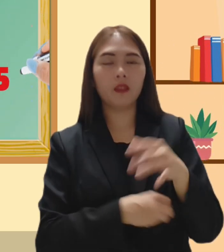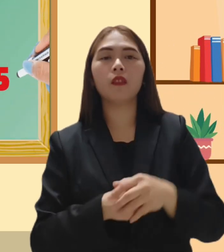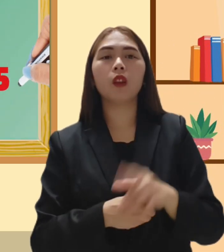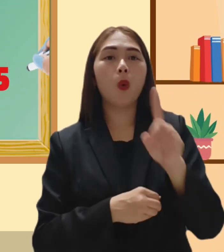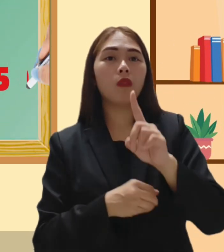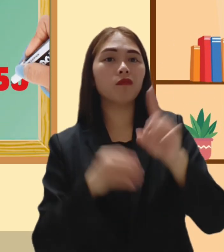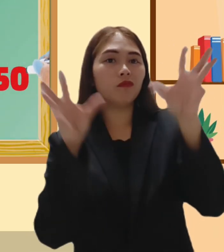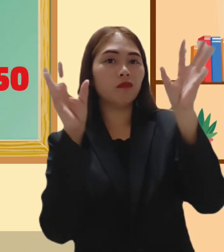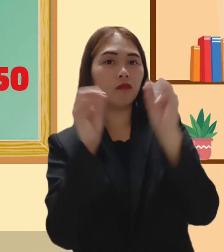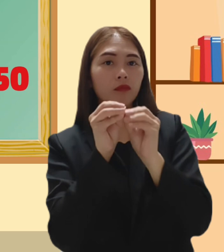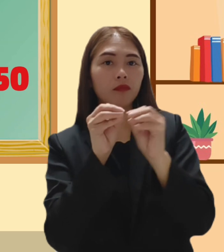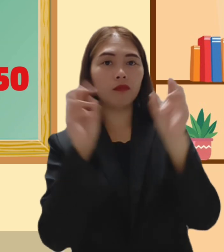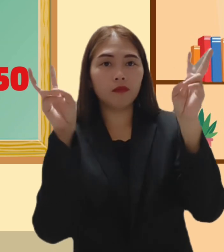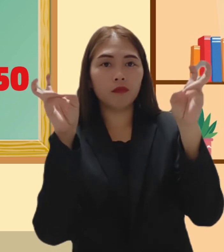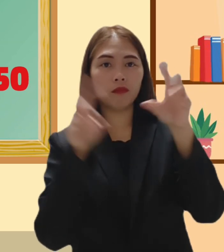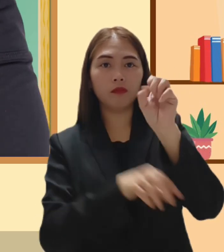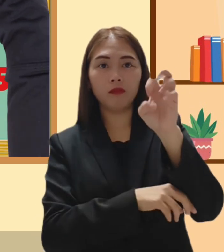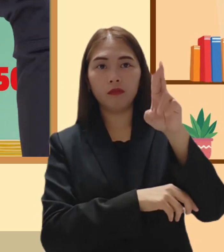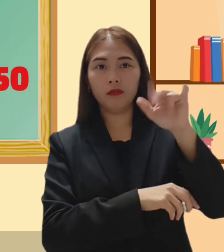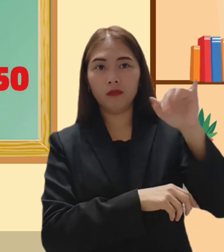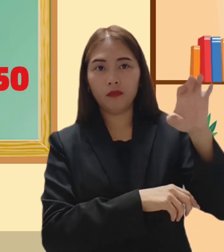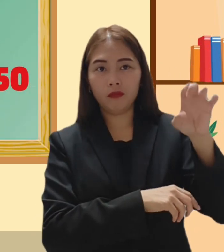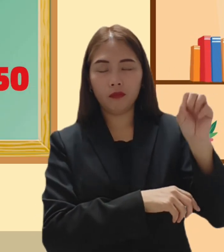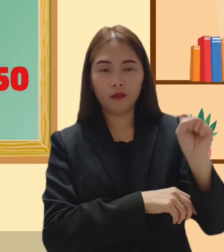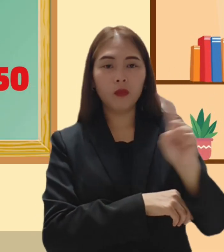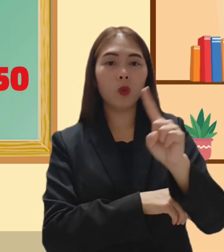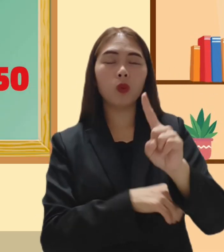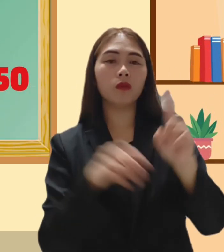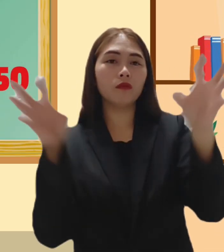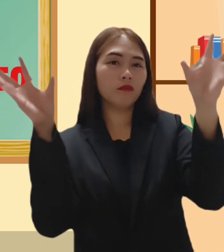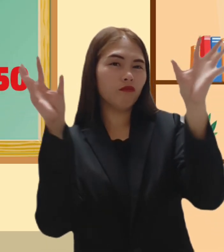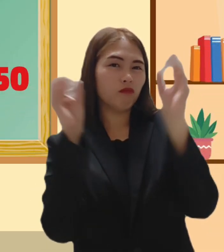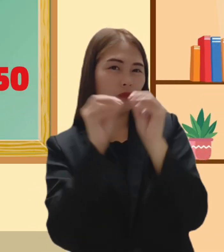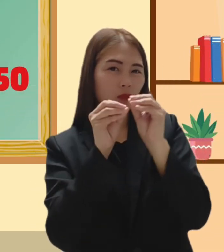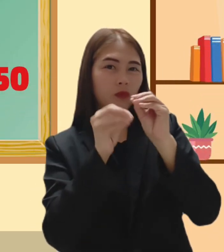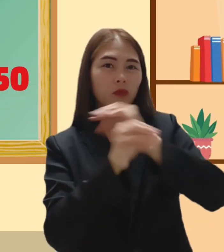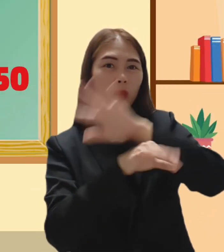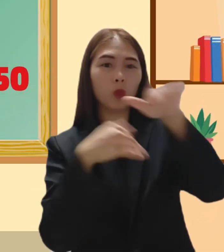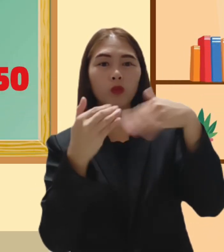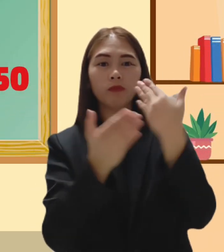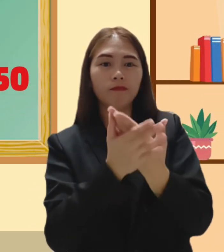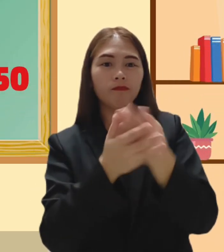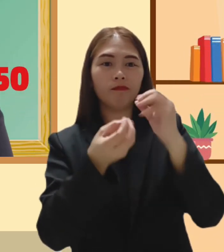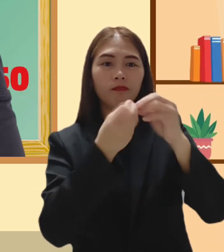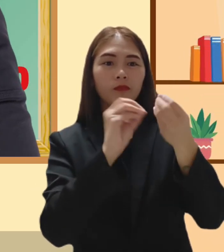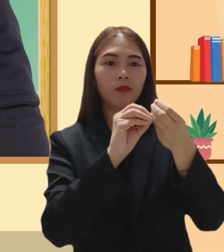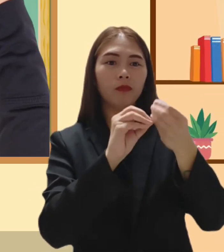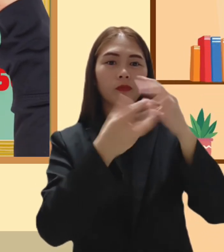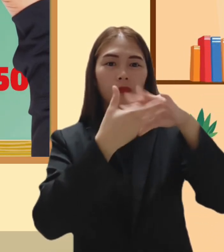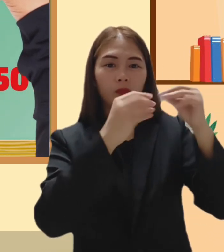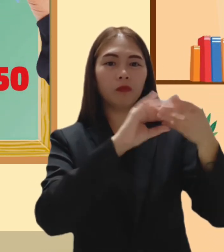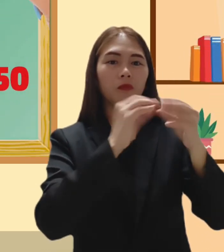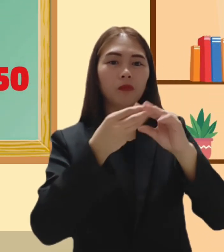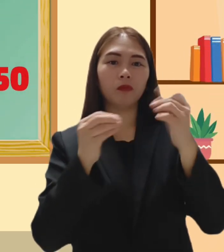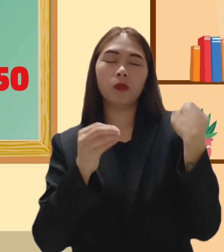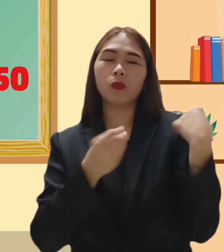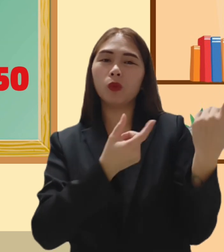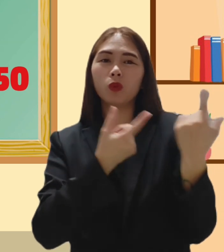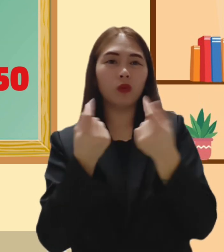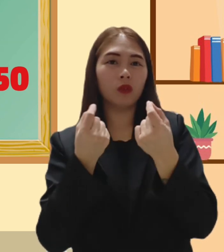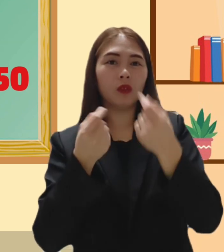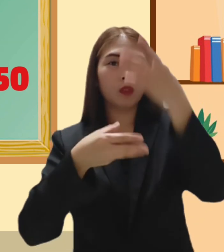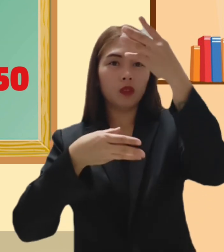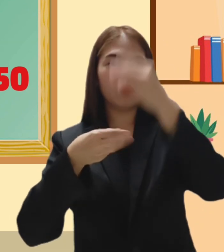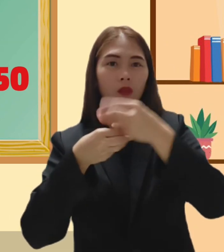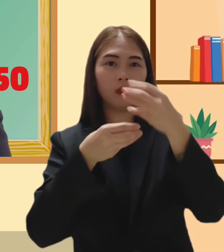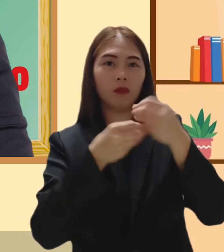50. That sum is what we call a series. So a series is a sum of the terms of a sequence. If you take a sequence and add its